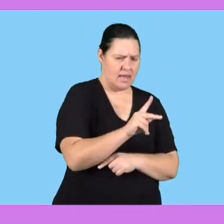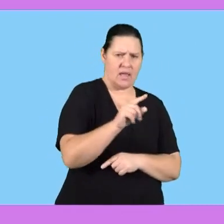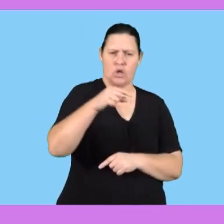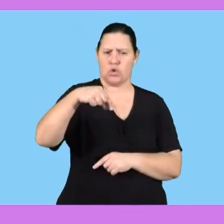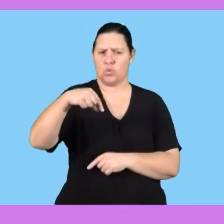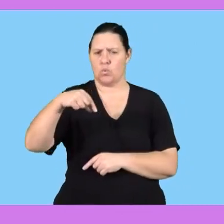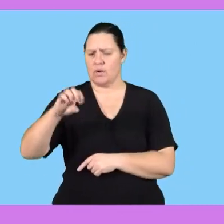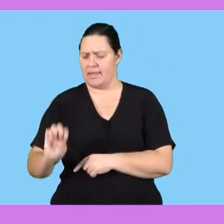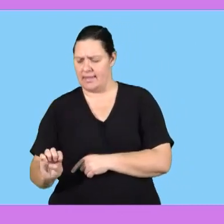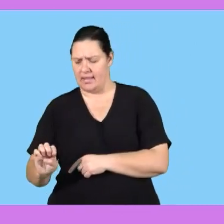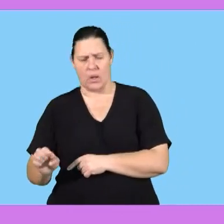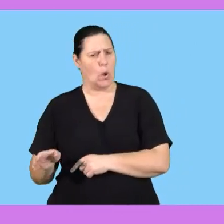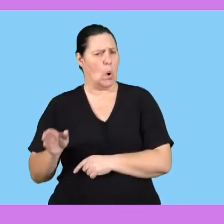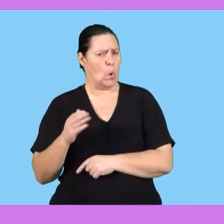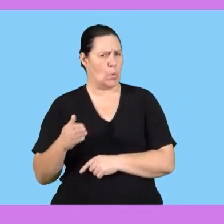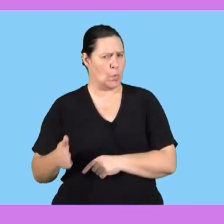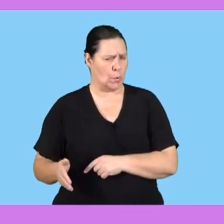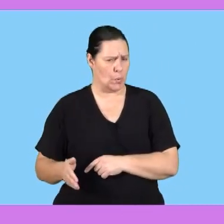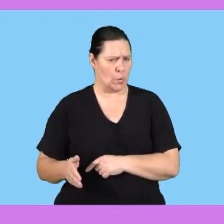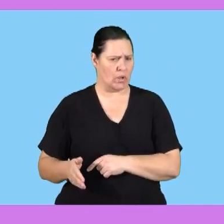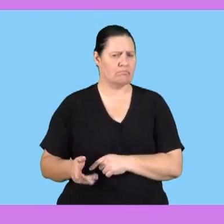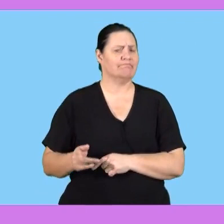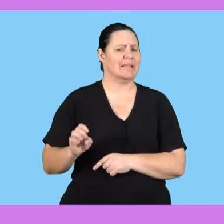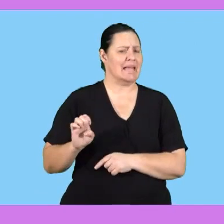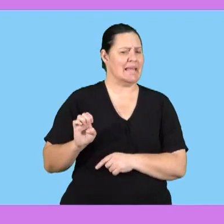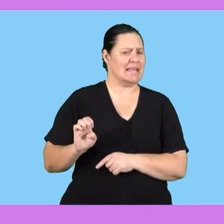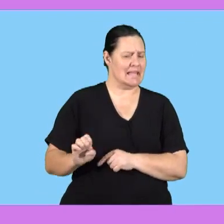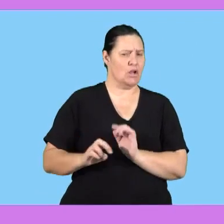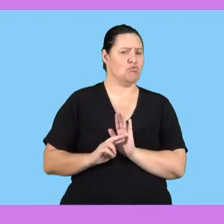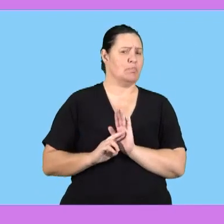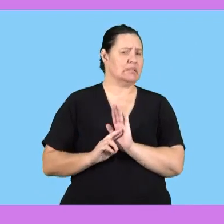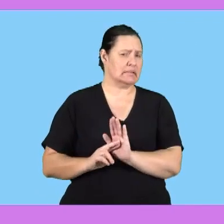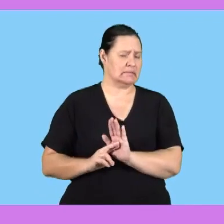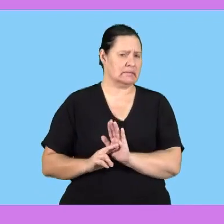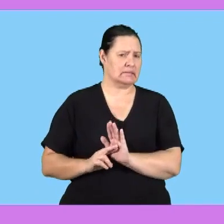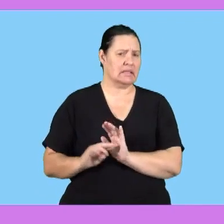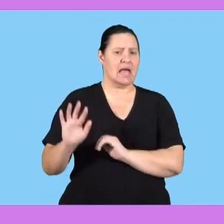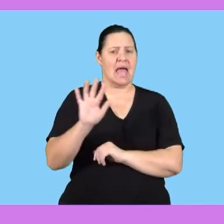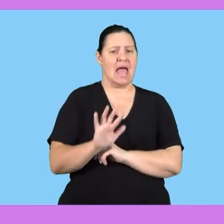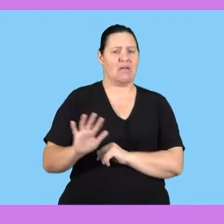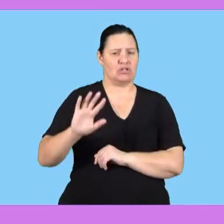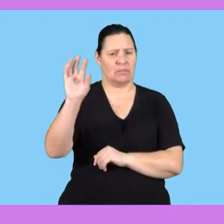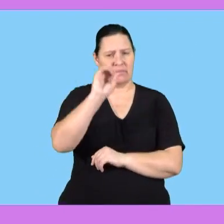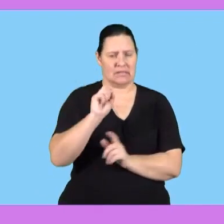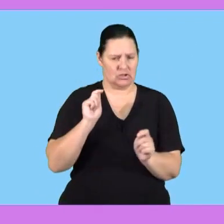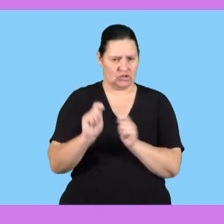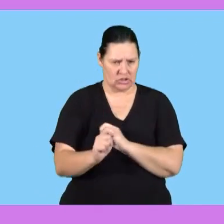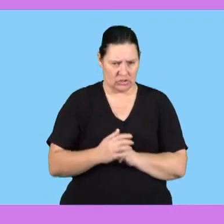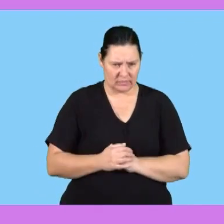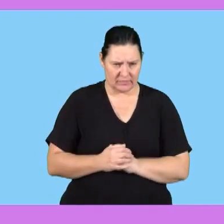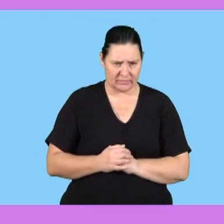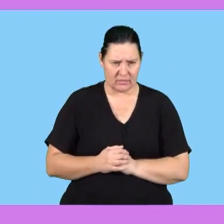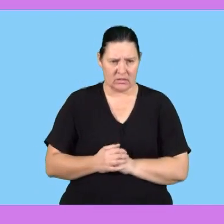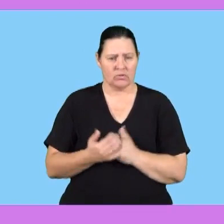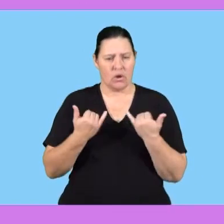K, Q, and E, where we see that E is representing average percentage